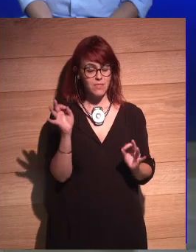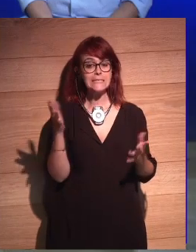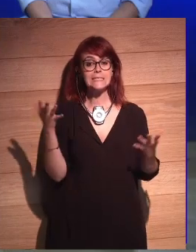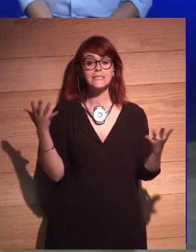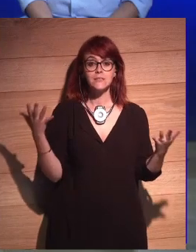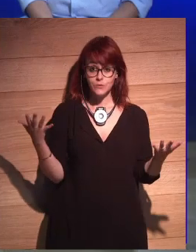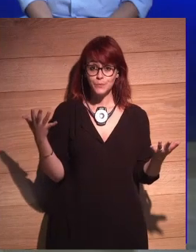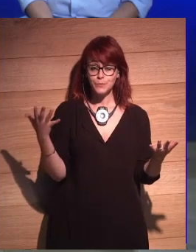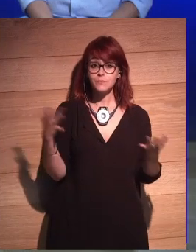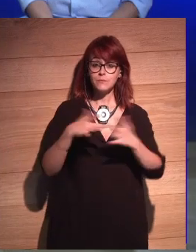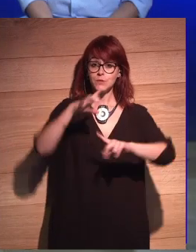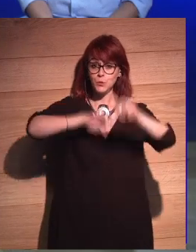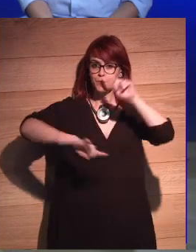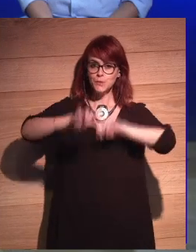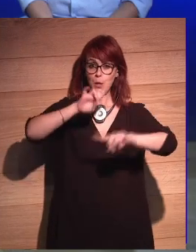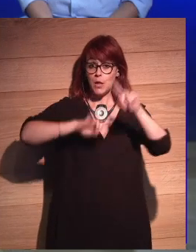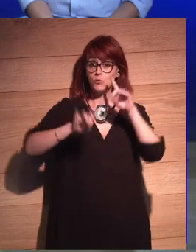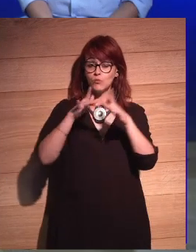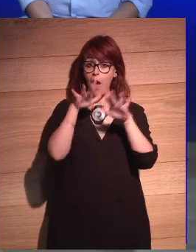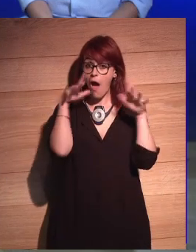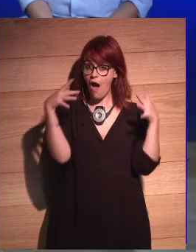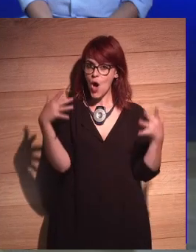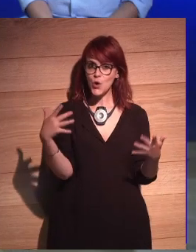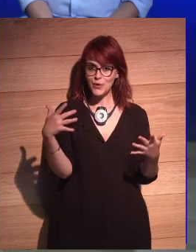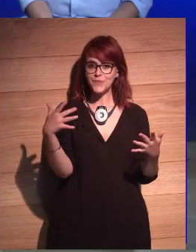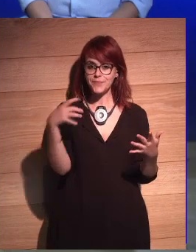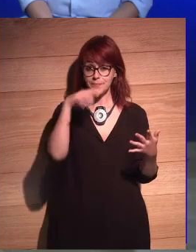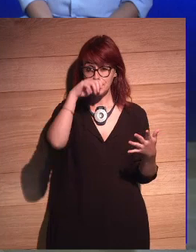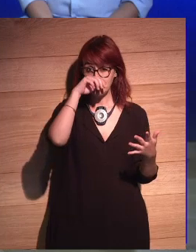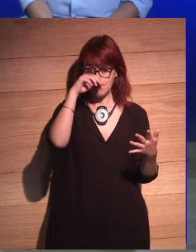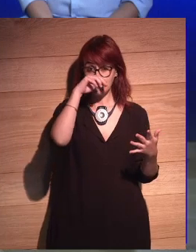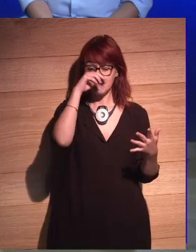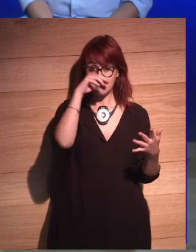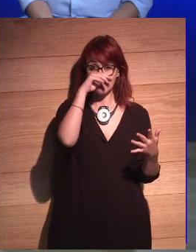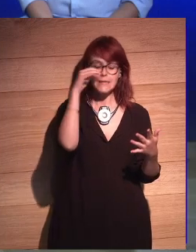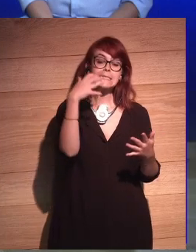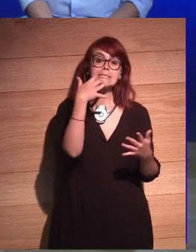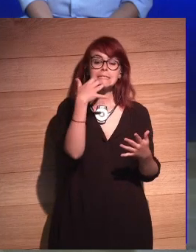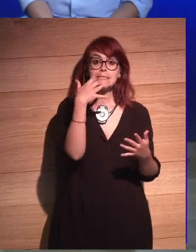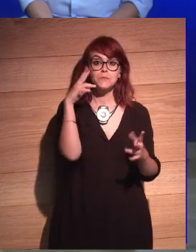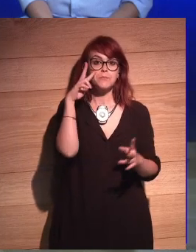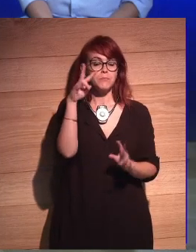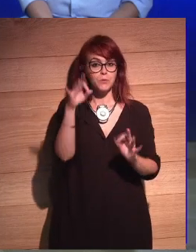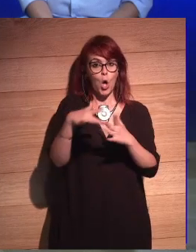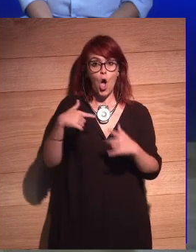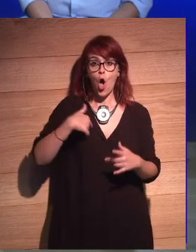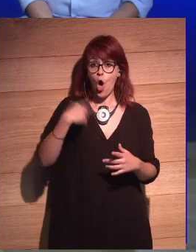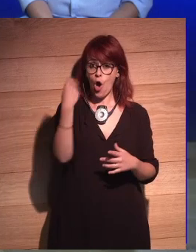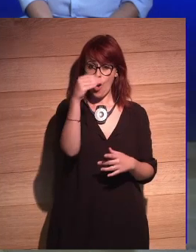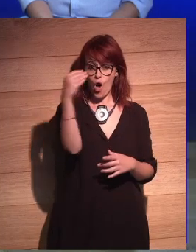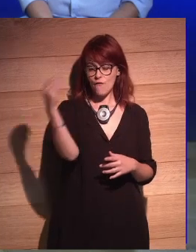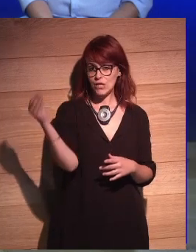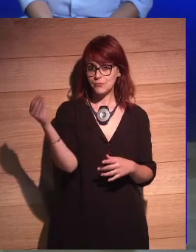that you see is that, like, for example, if I was young, I would be interested in